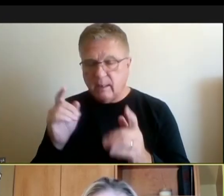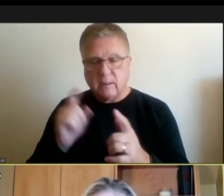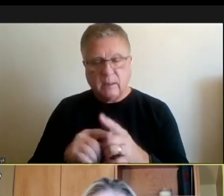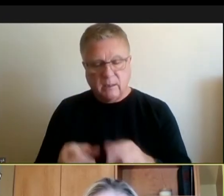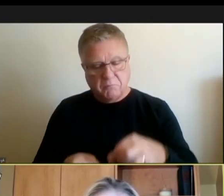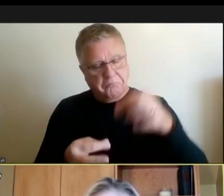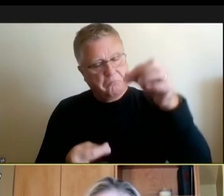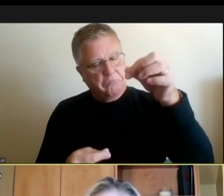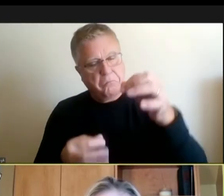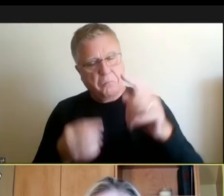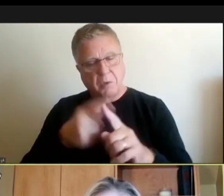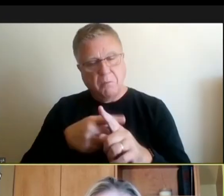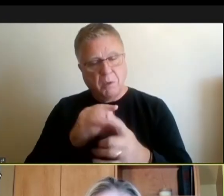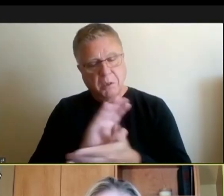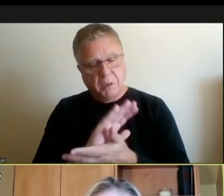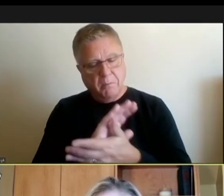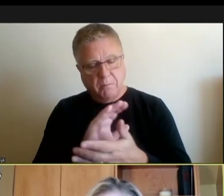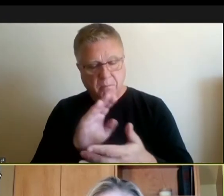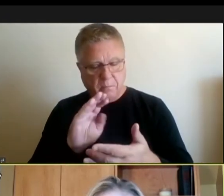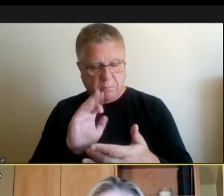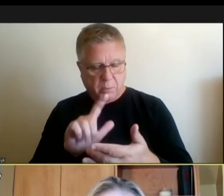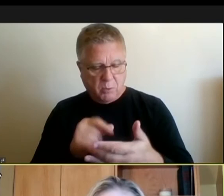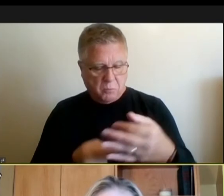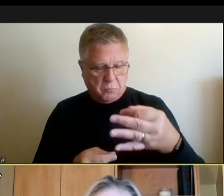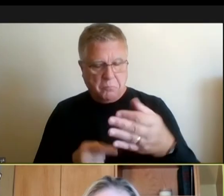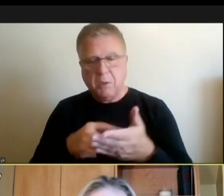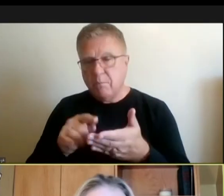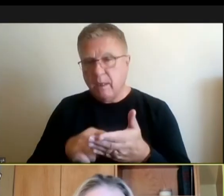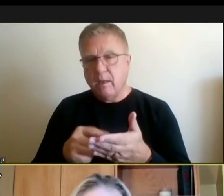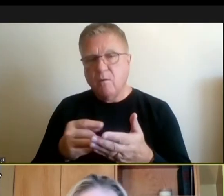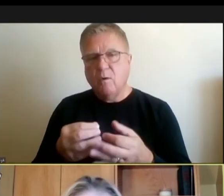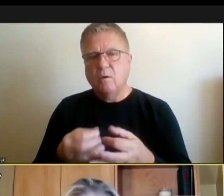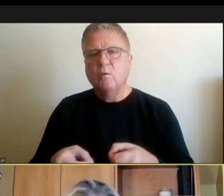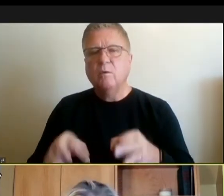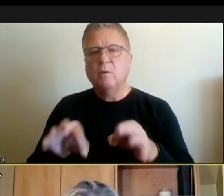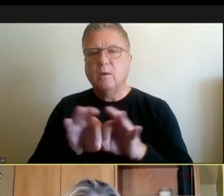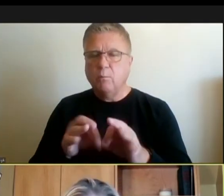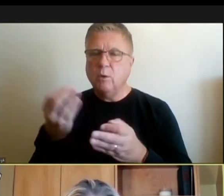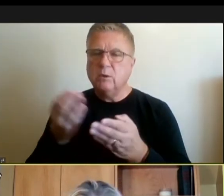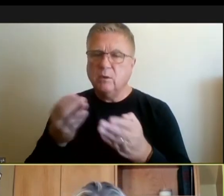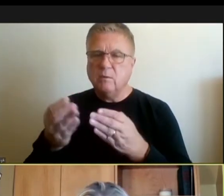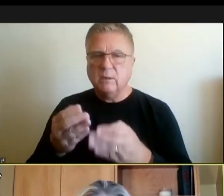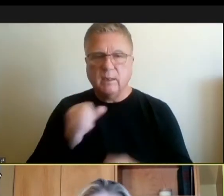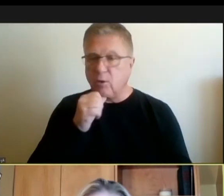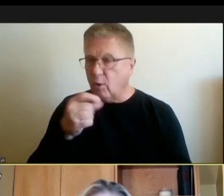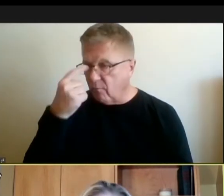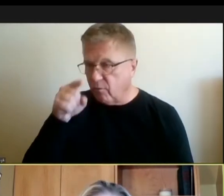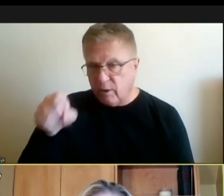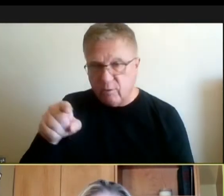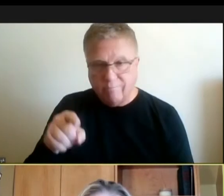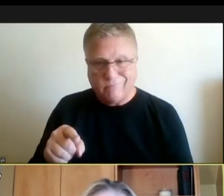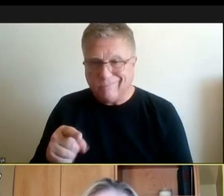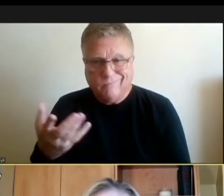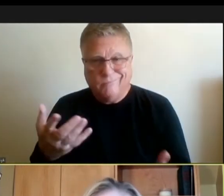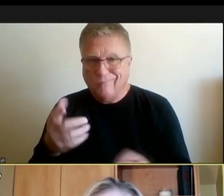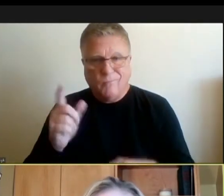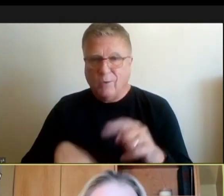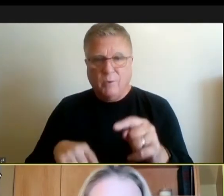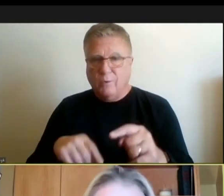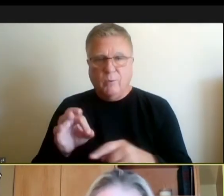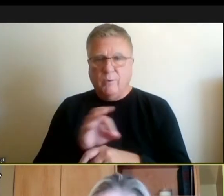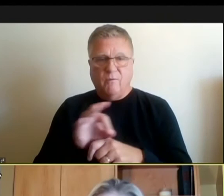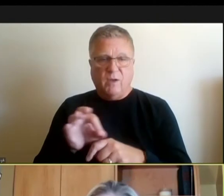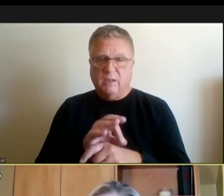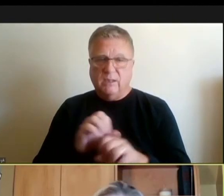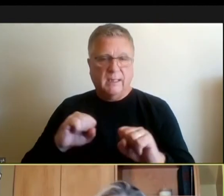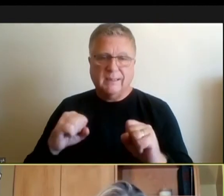bill, but they're paying for services that are crucial. And were it not for you, we would not be able to function as a society.